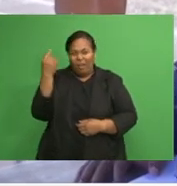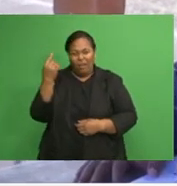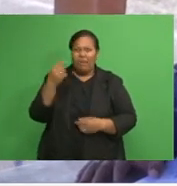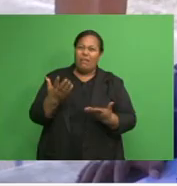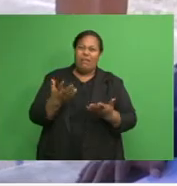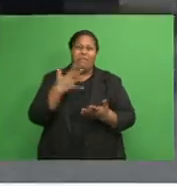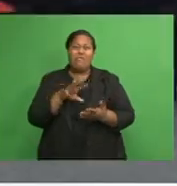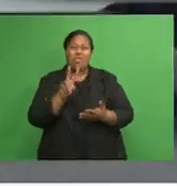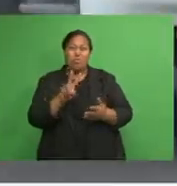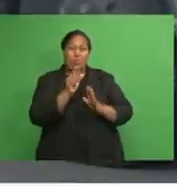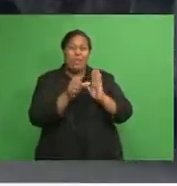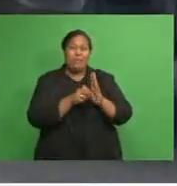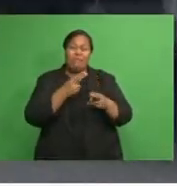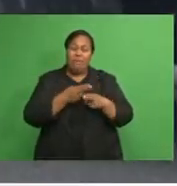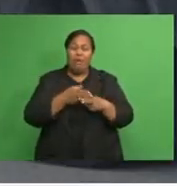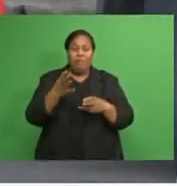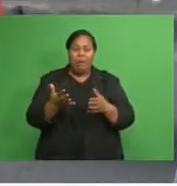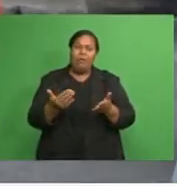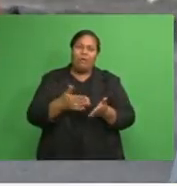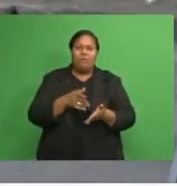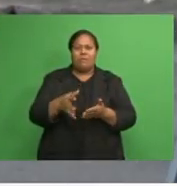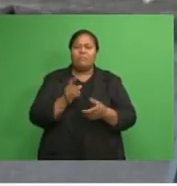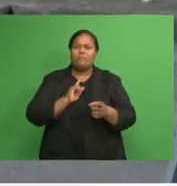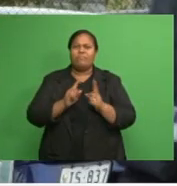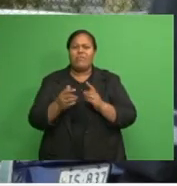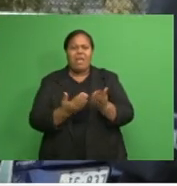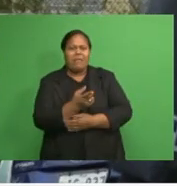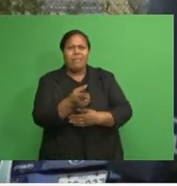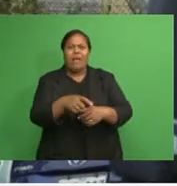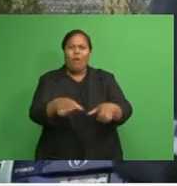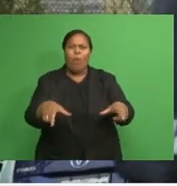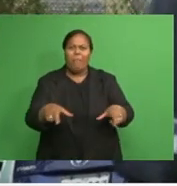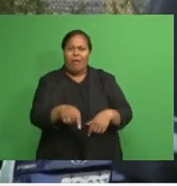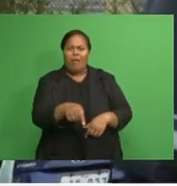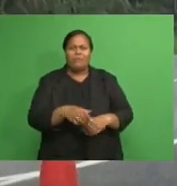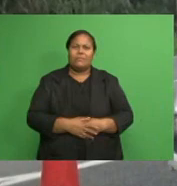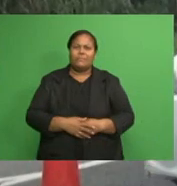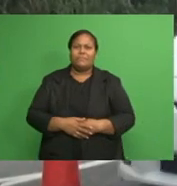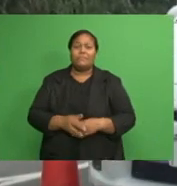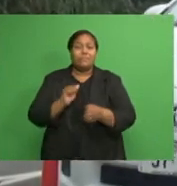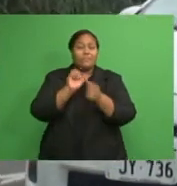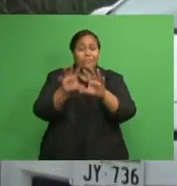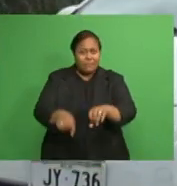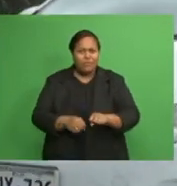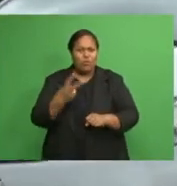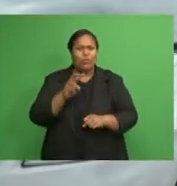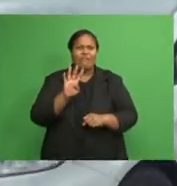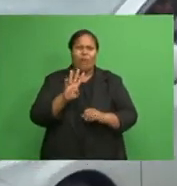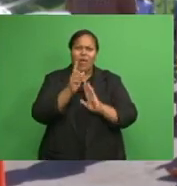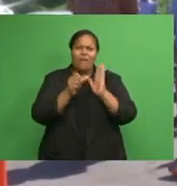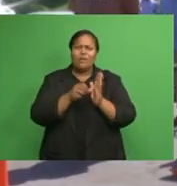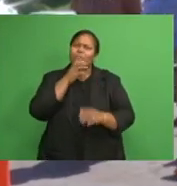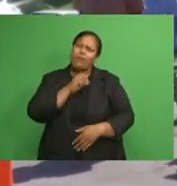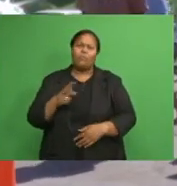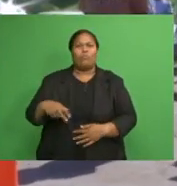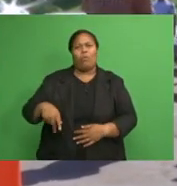farmer faces an additional charge of trespassing. A 5th arrest was made in Nandi involving a 24-year-old man found walking